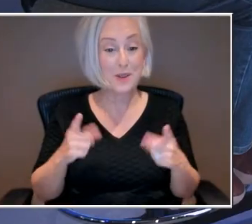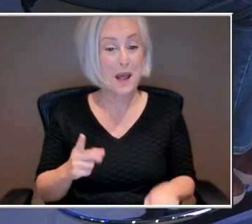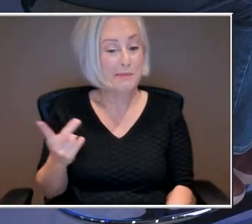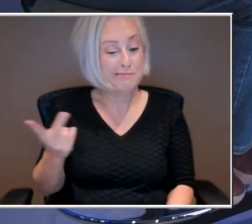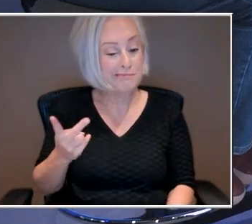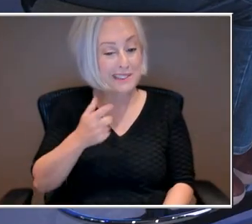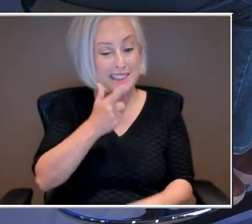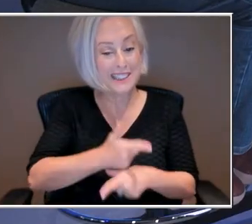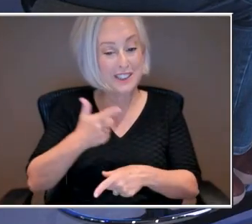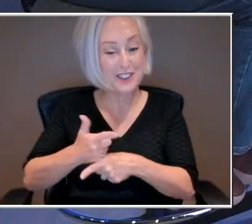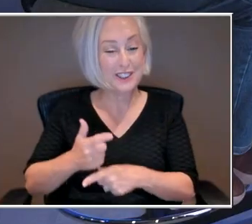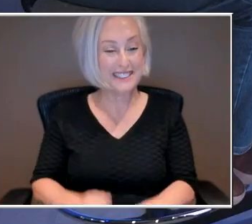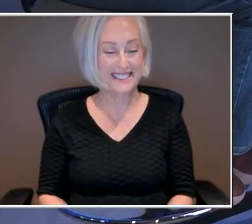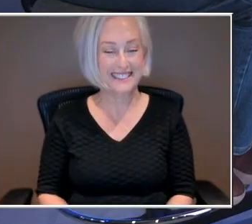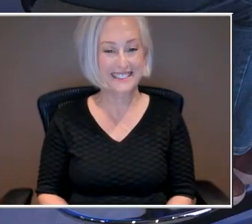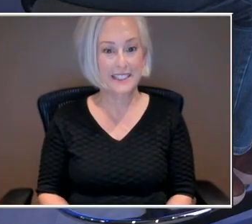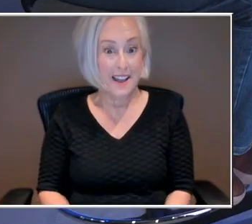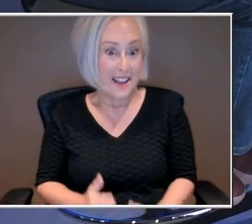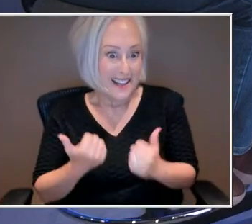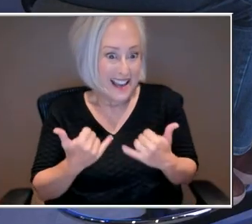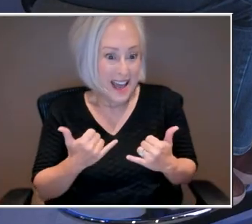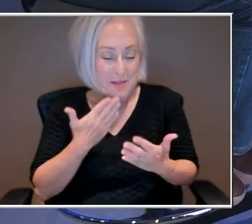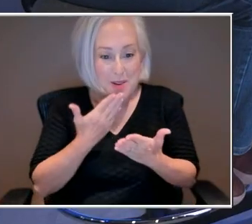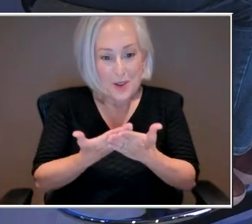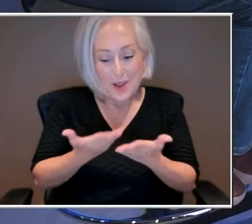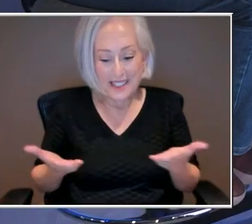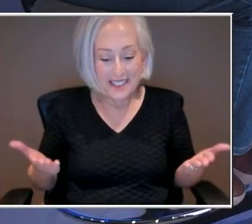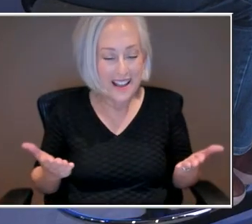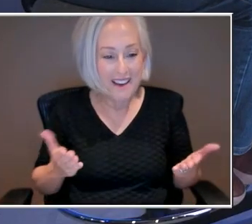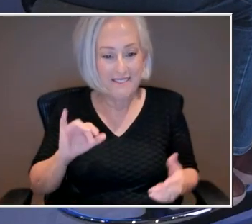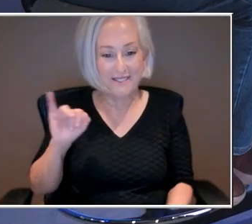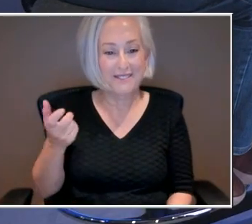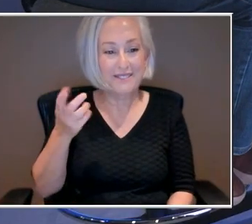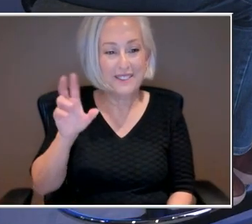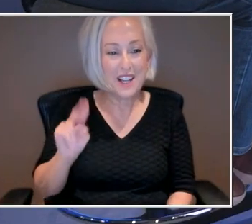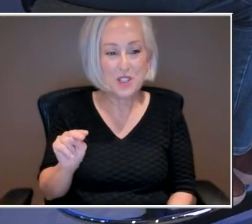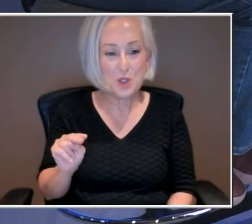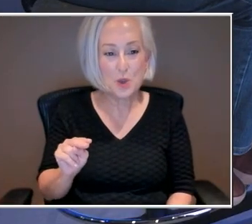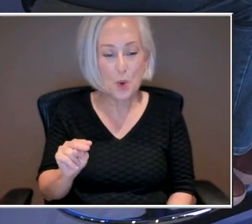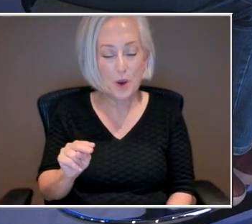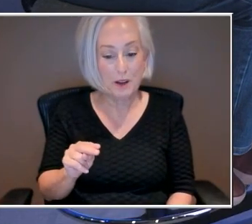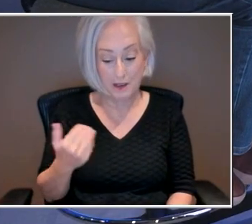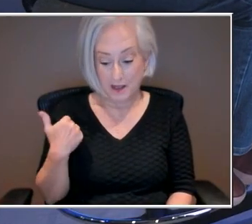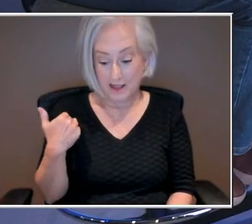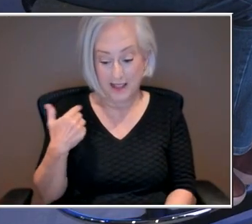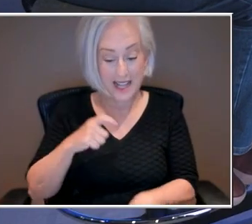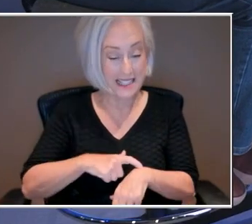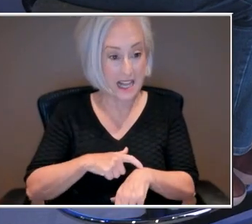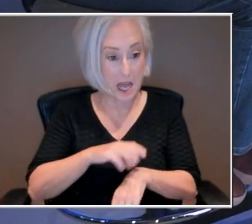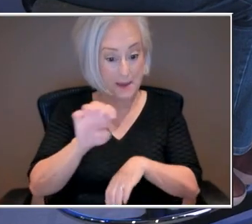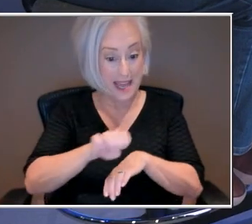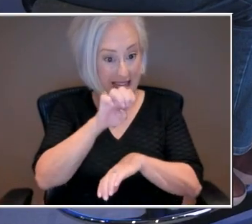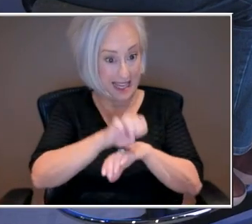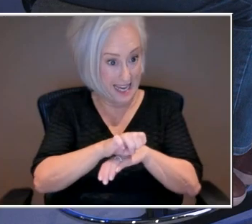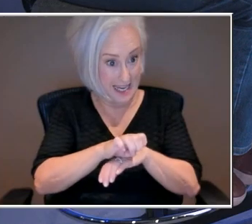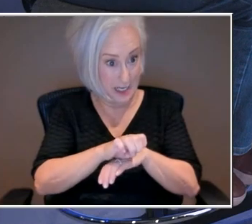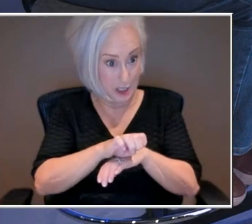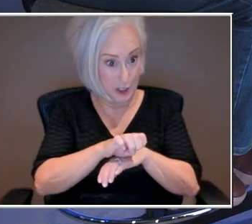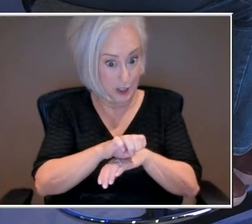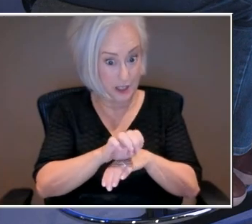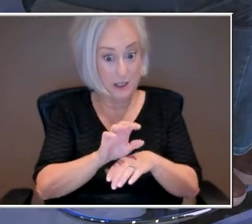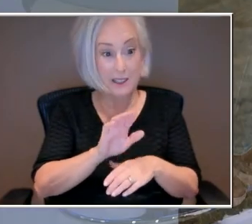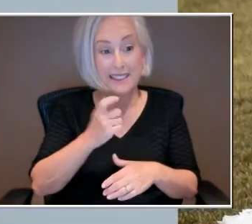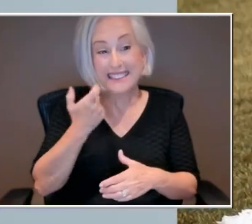Okay, so we got to get to this good stuff off the top. Jordan, when we spoke, you were engaged at the Yes. time. Yep. You got married just